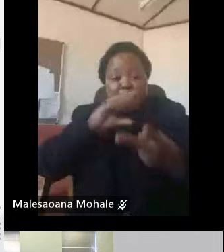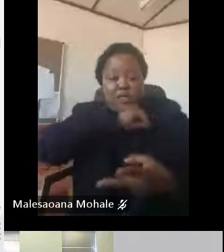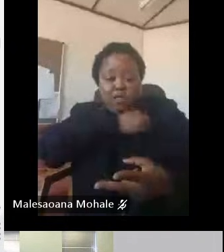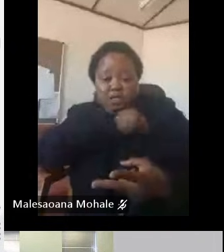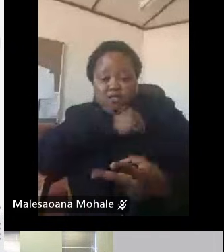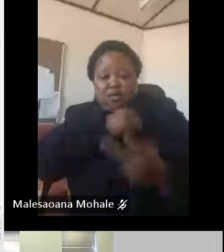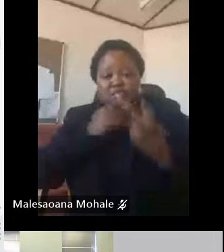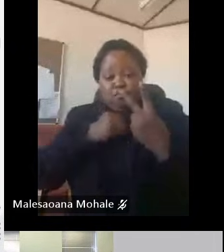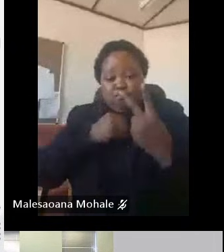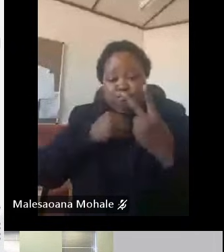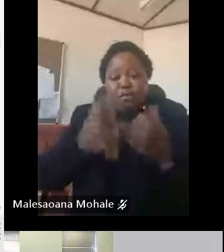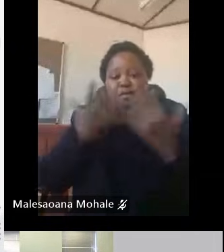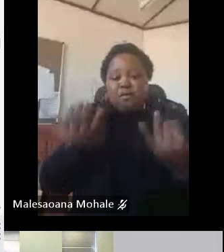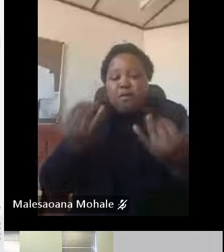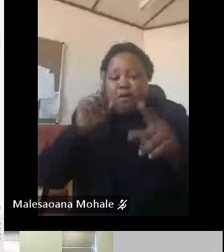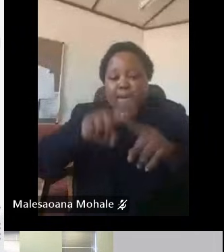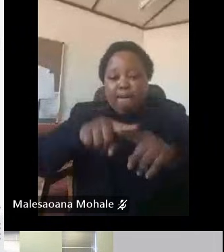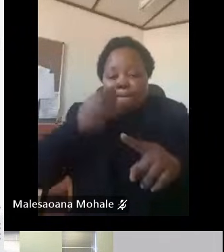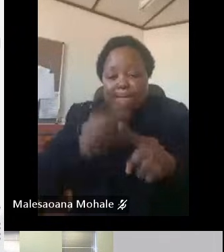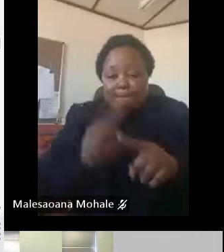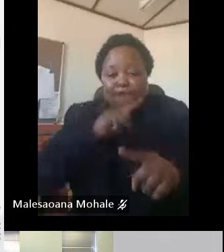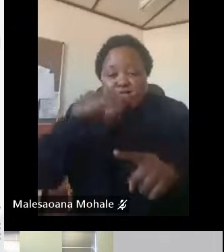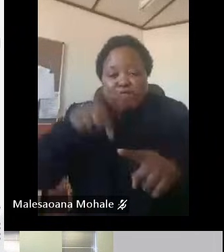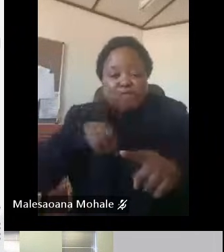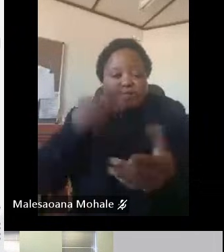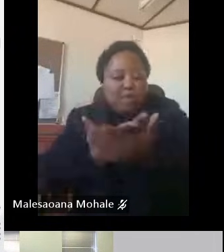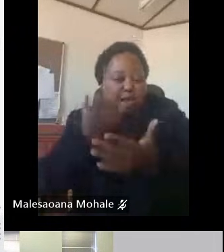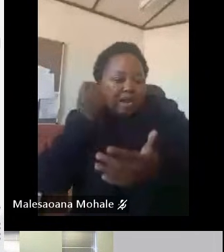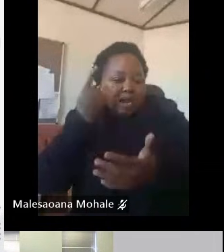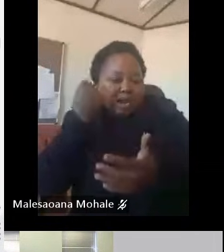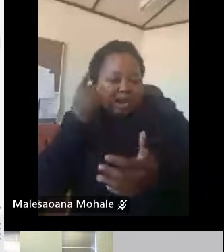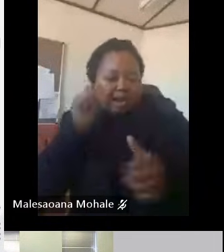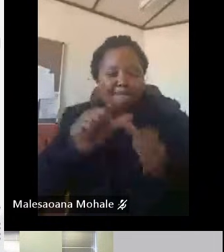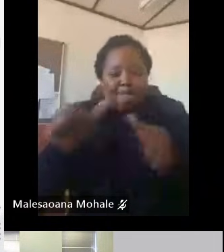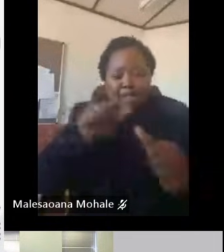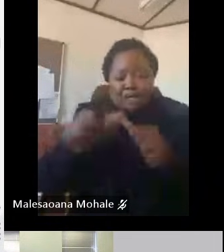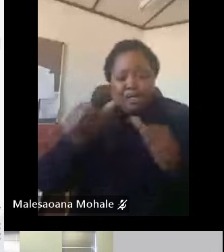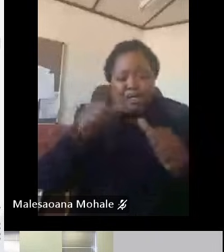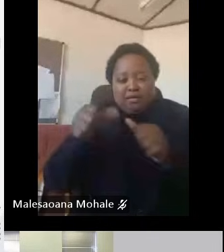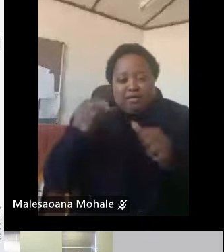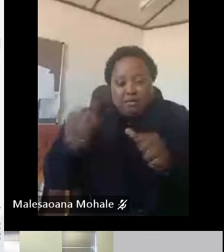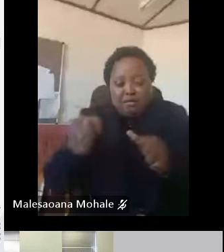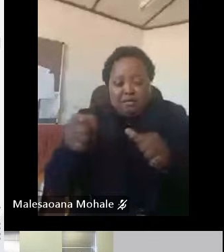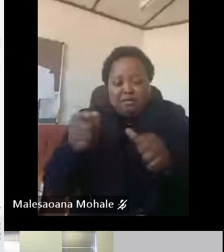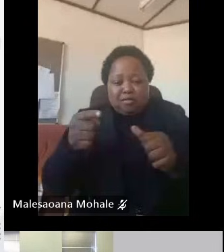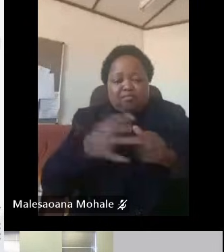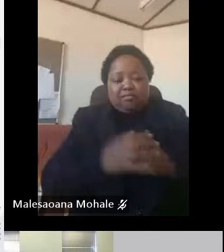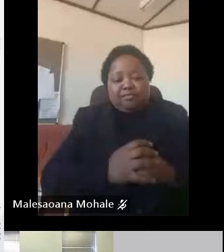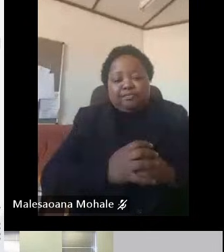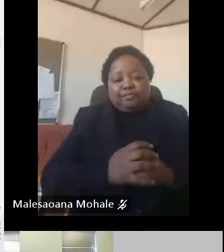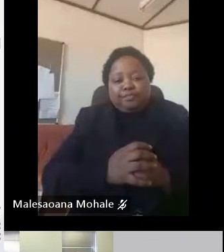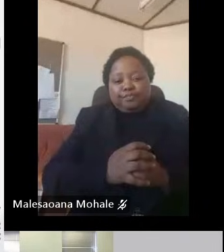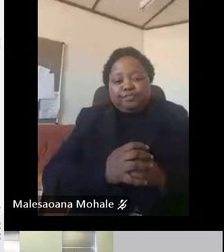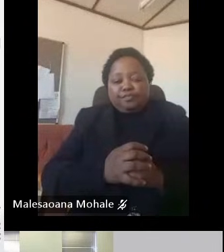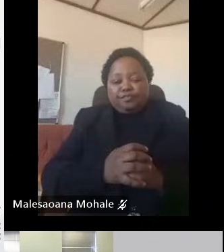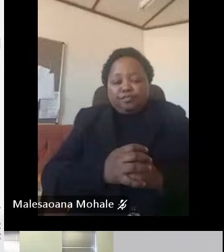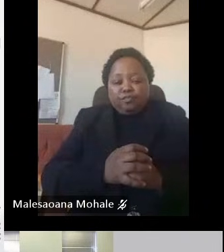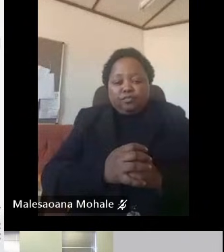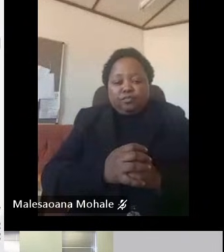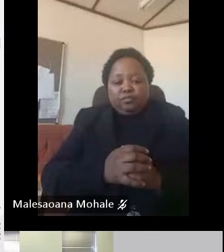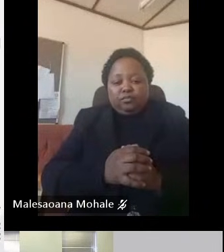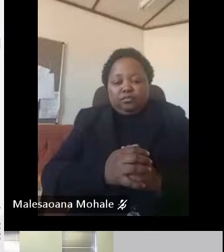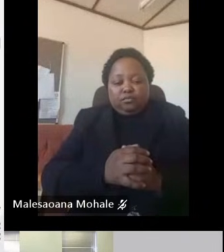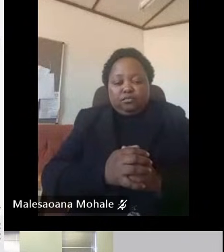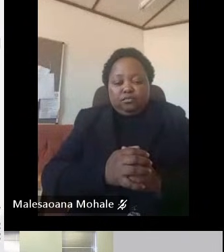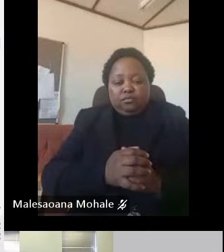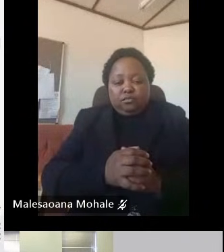Let's make an example for us to better understand this lens of intersectionality. Let's assume we have